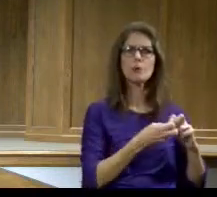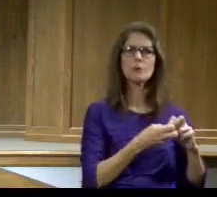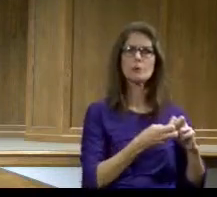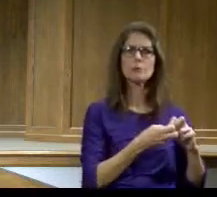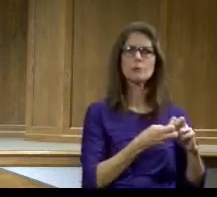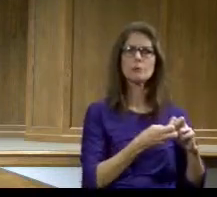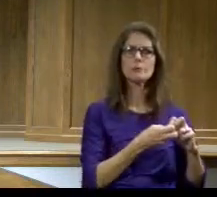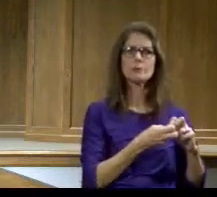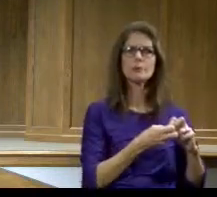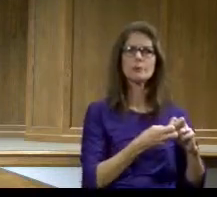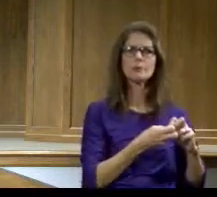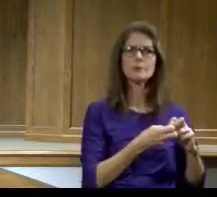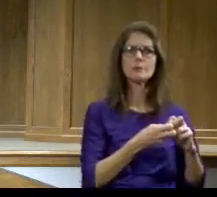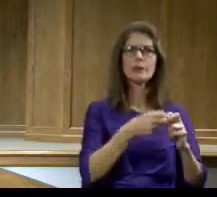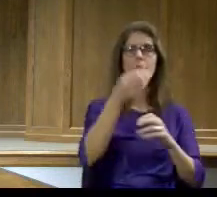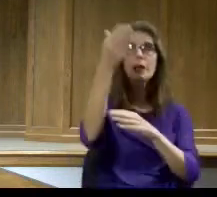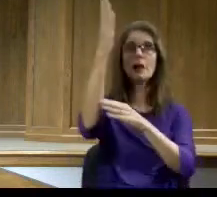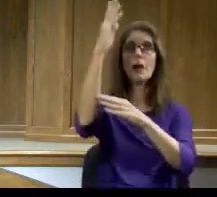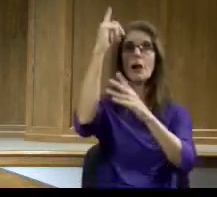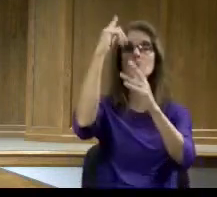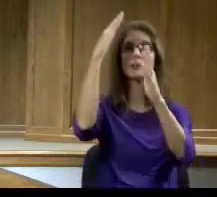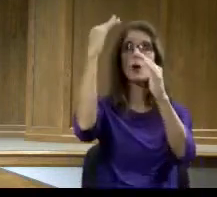And God's hope,